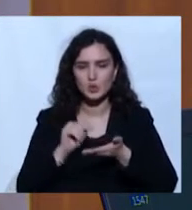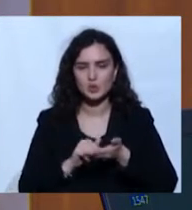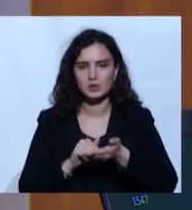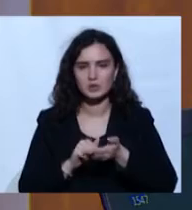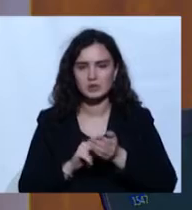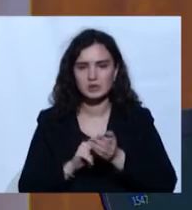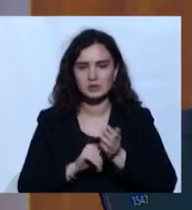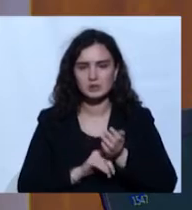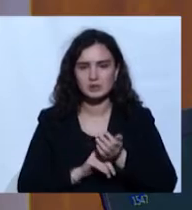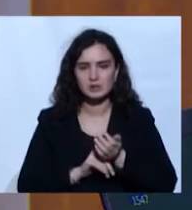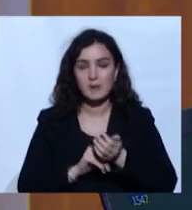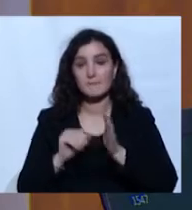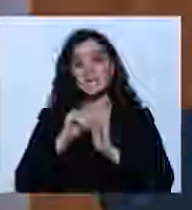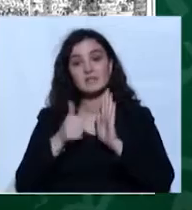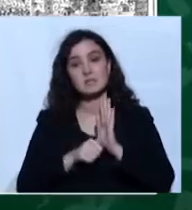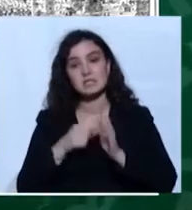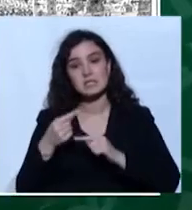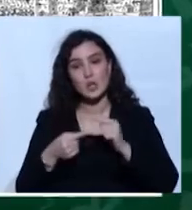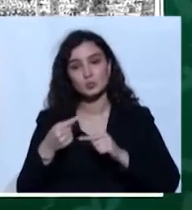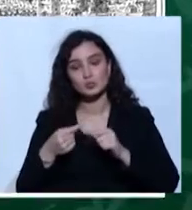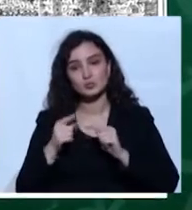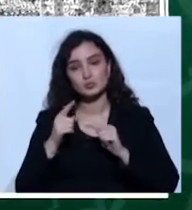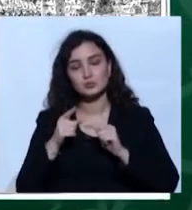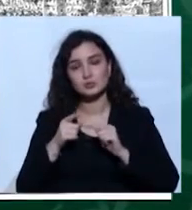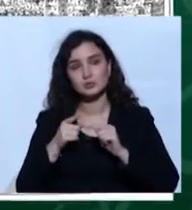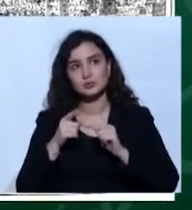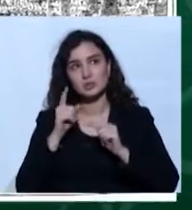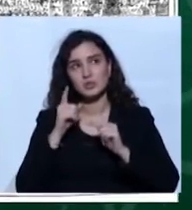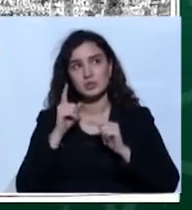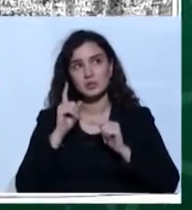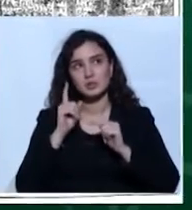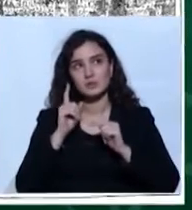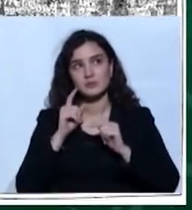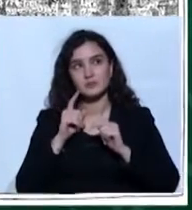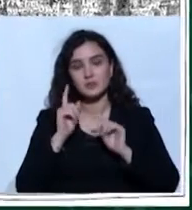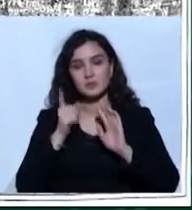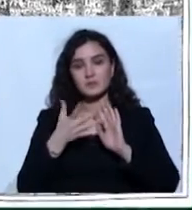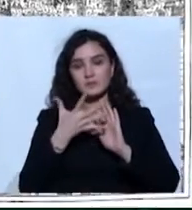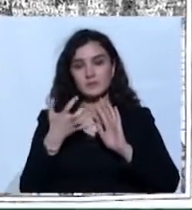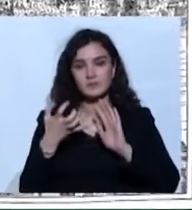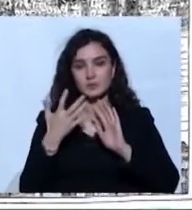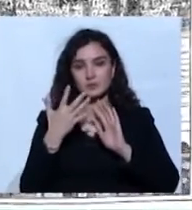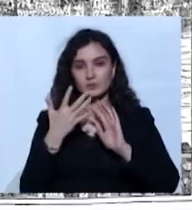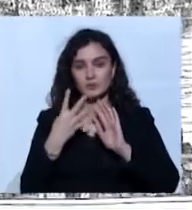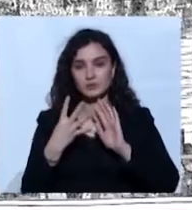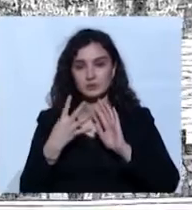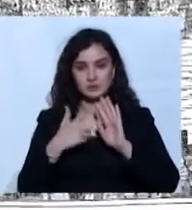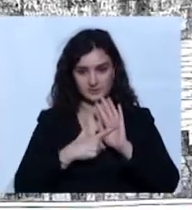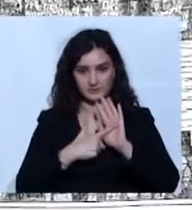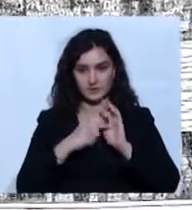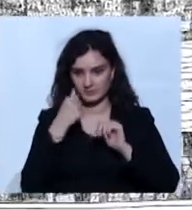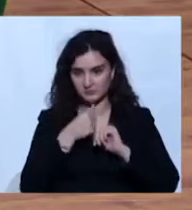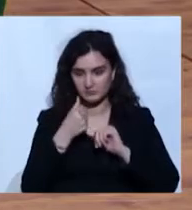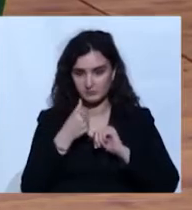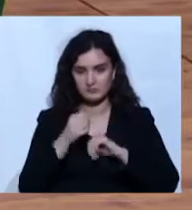in the 16th century, in the year 1547. So quite a long time before his own time.